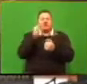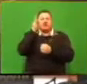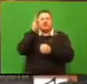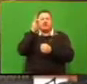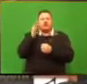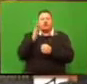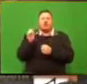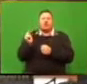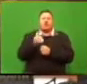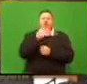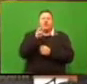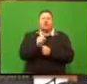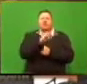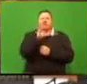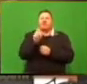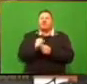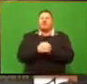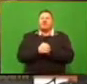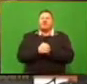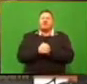for all South Africans.